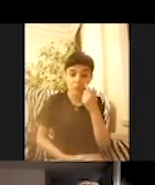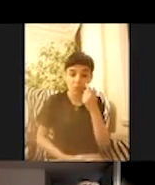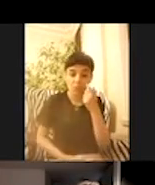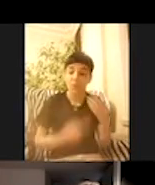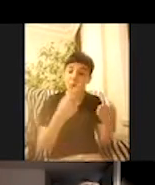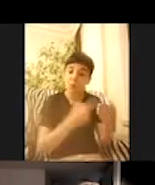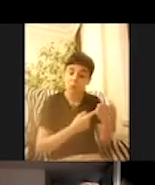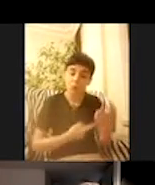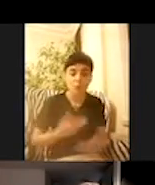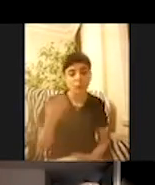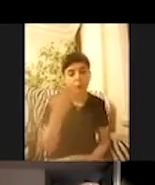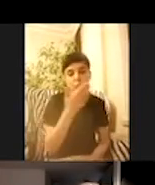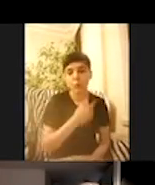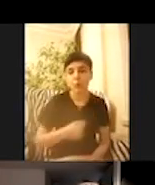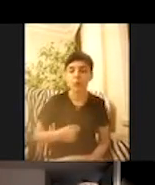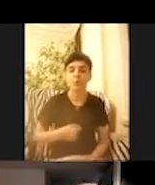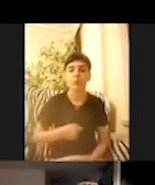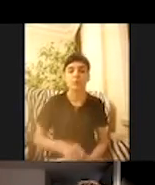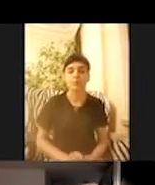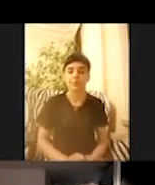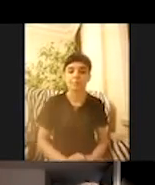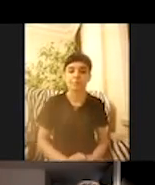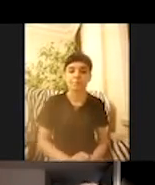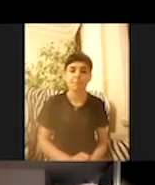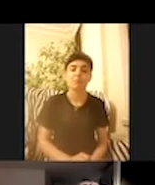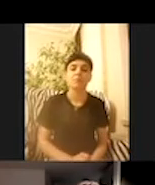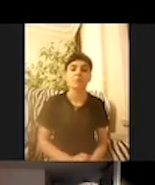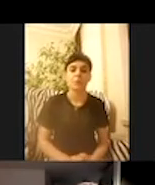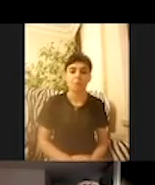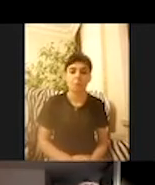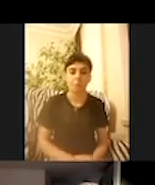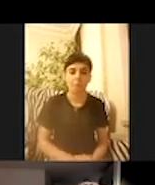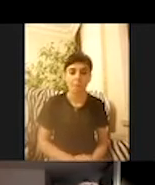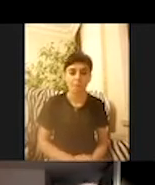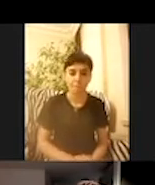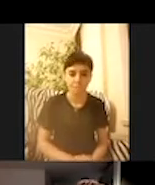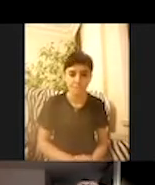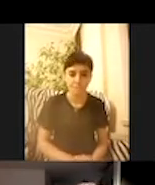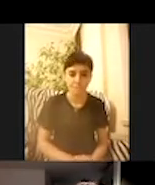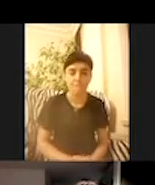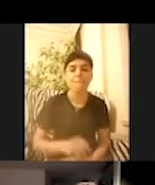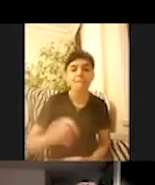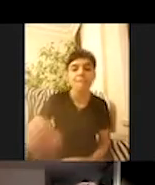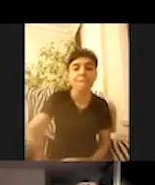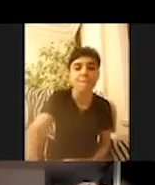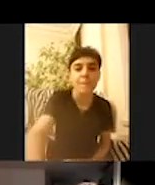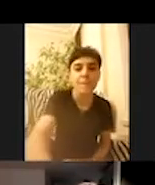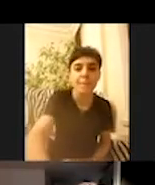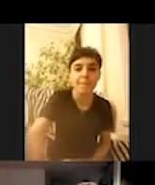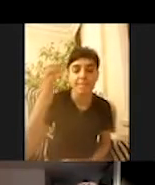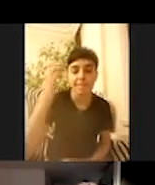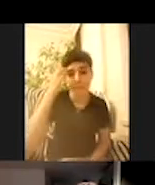an Indonesian pattern blouse. But then another one, also from my grandfather. And my hair is blonde